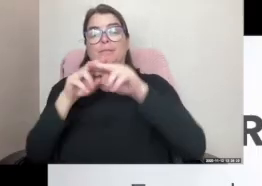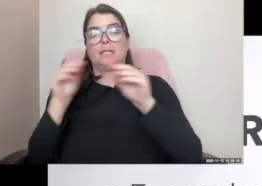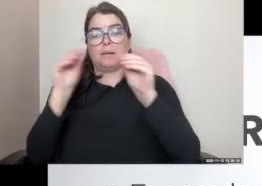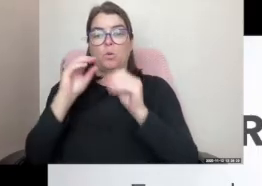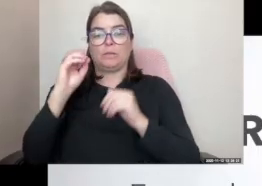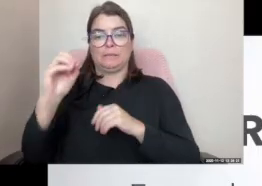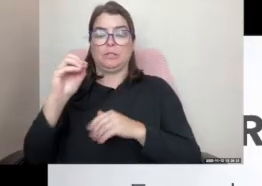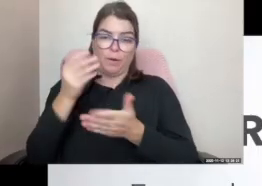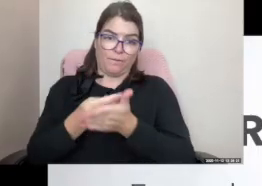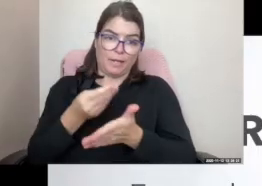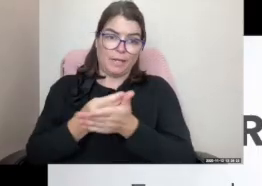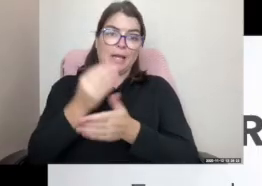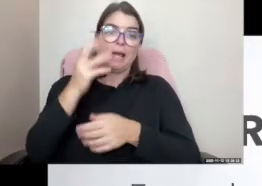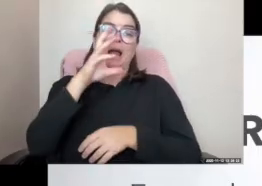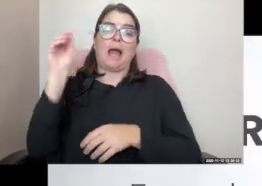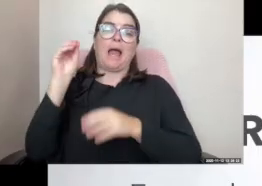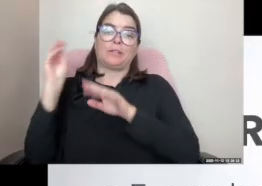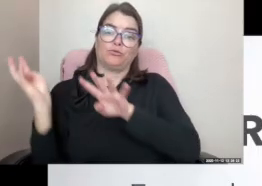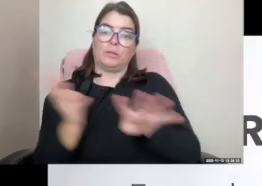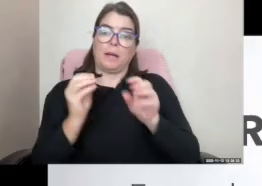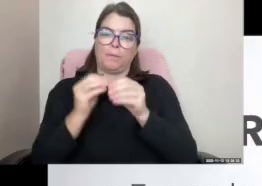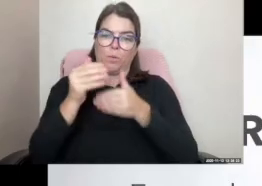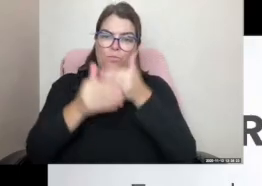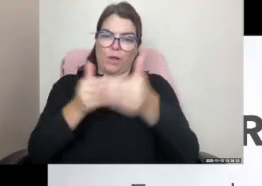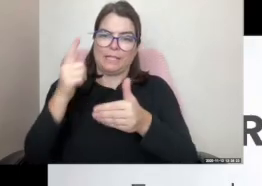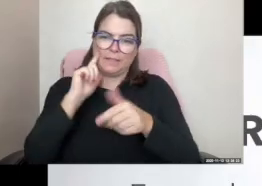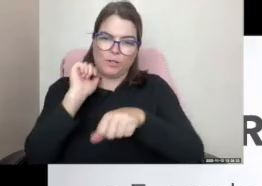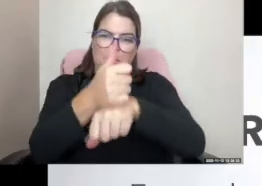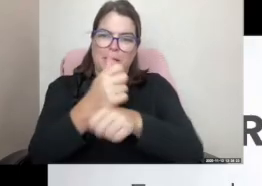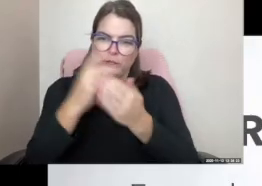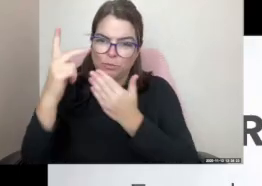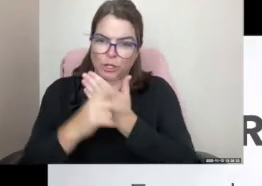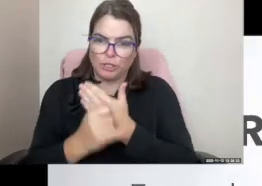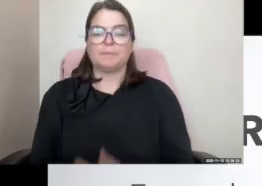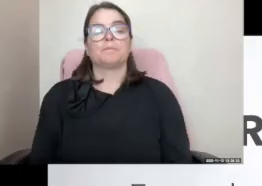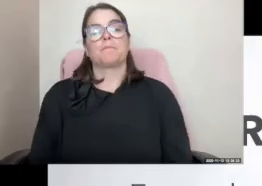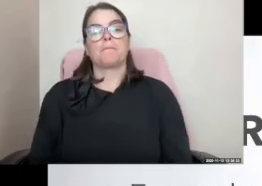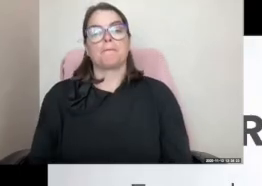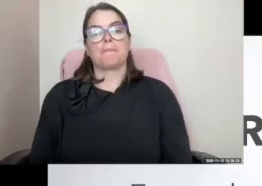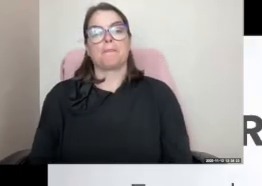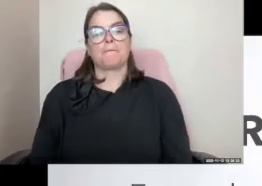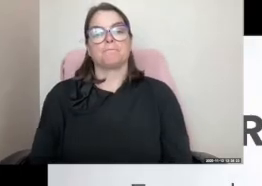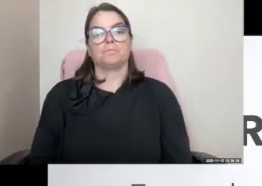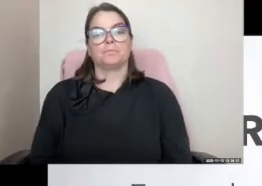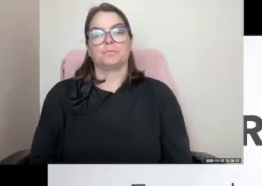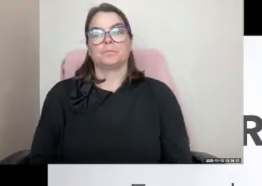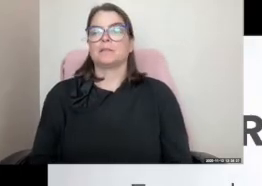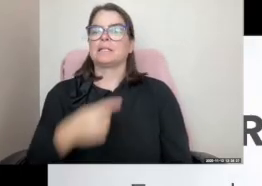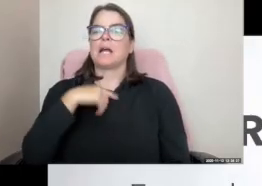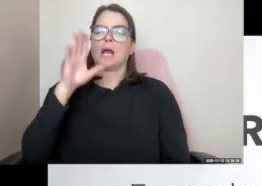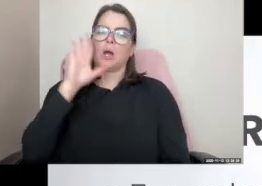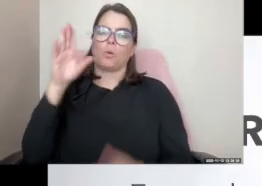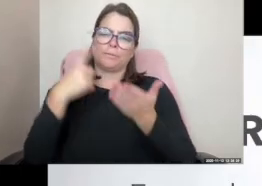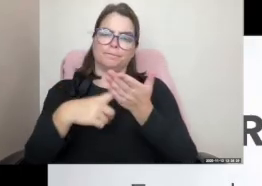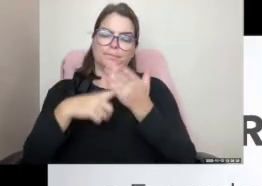equipment. For Carl Moyer, this program has increased zero-emission project funding and removed case-by-case reviews